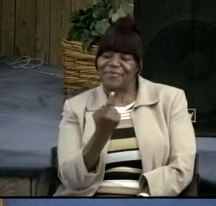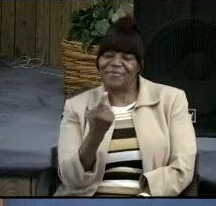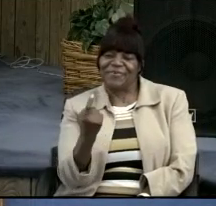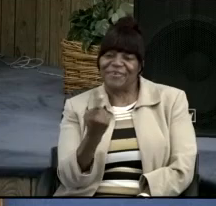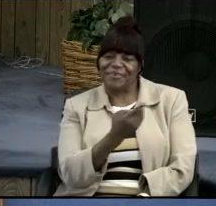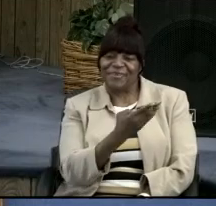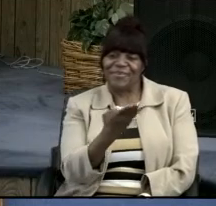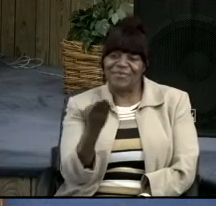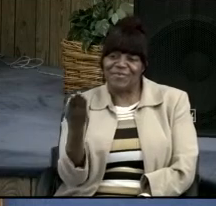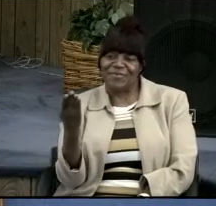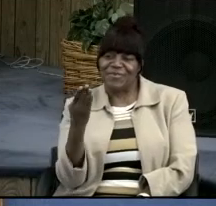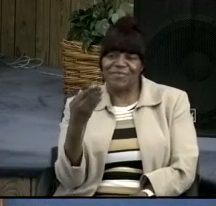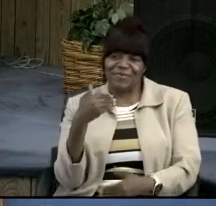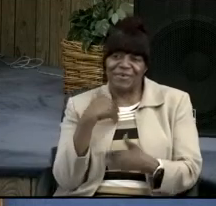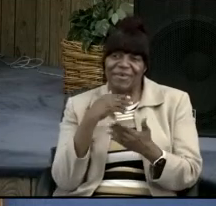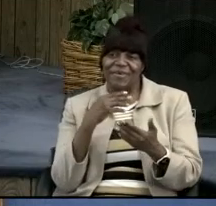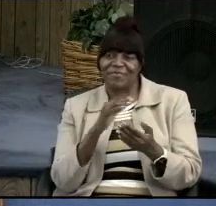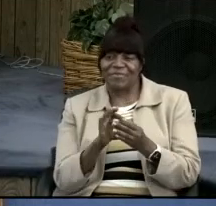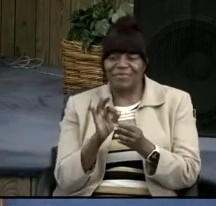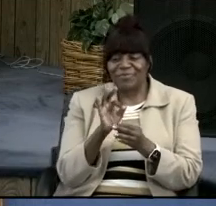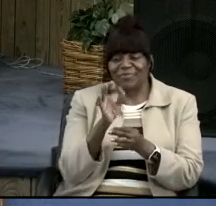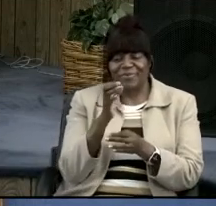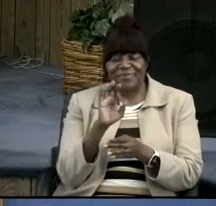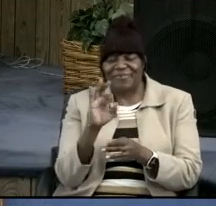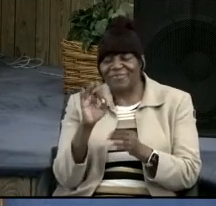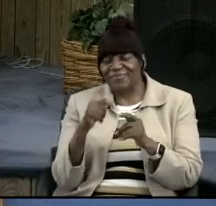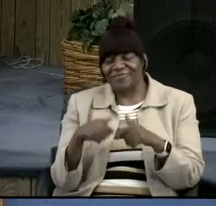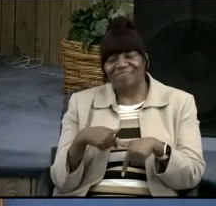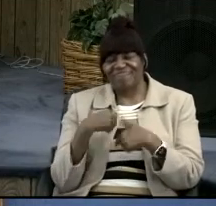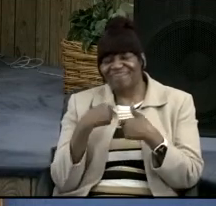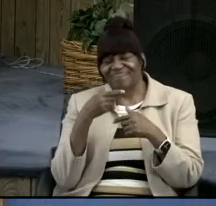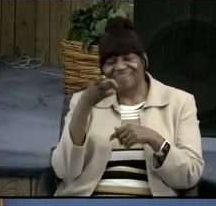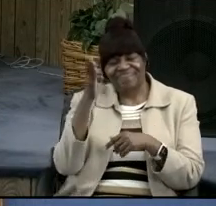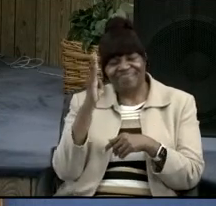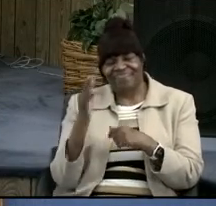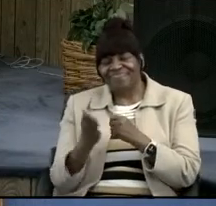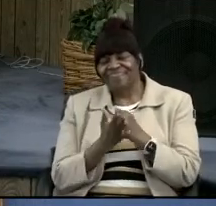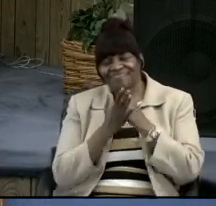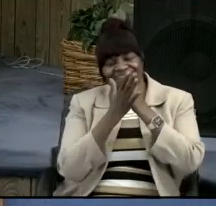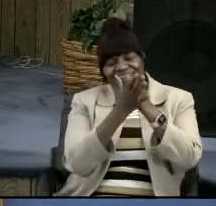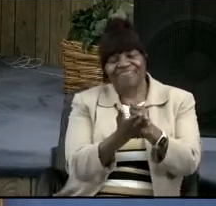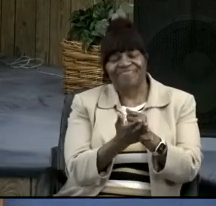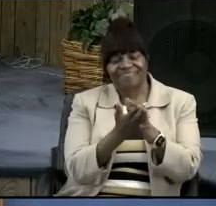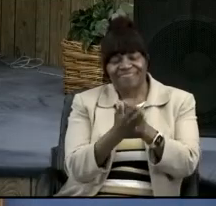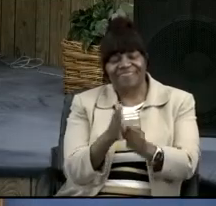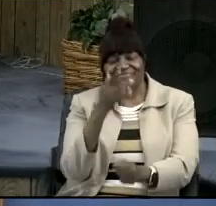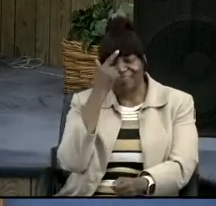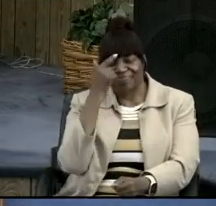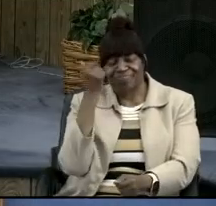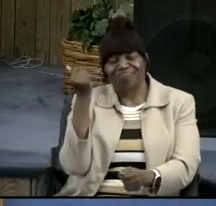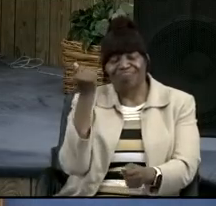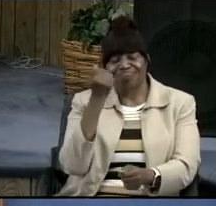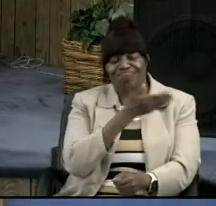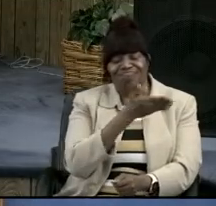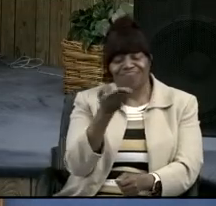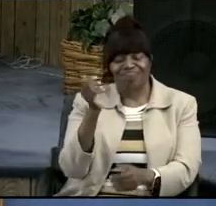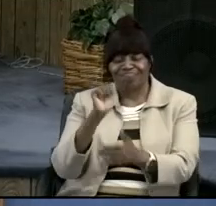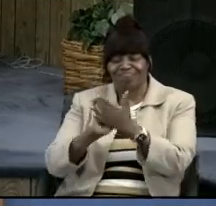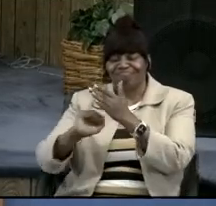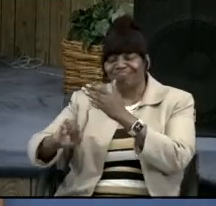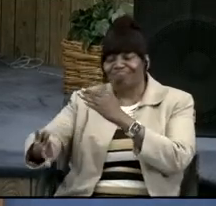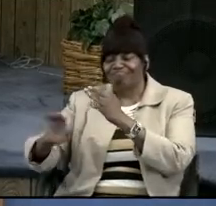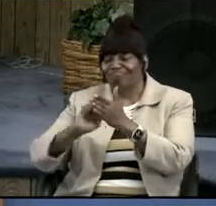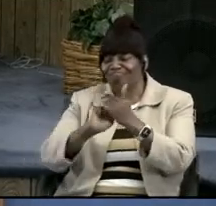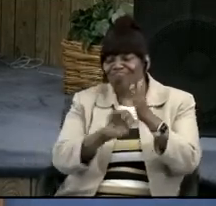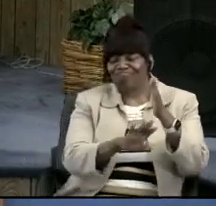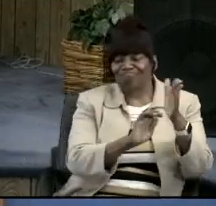fight, you have the Spirit of the living God assisting you, because you took away the stumbling block.